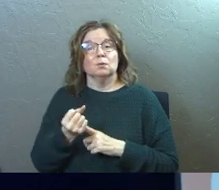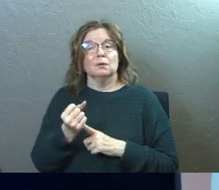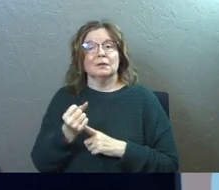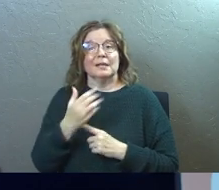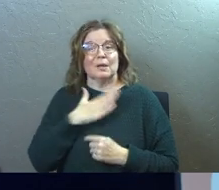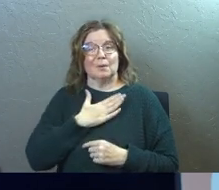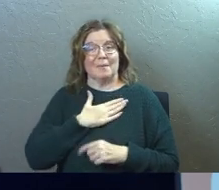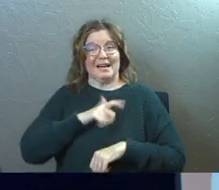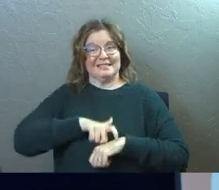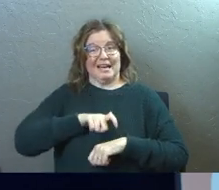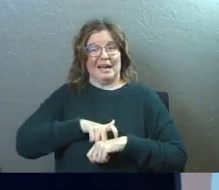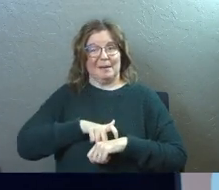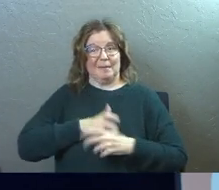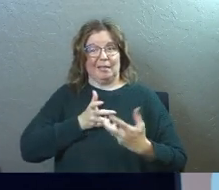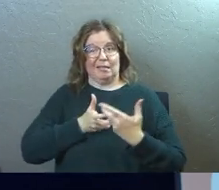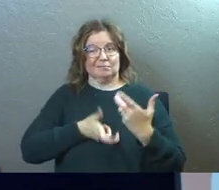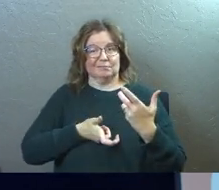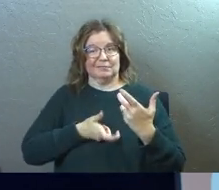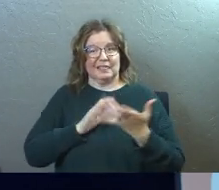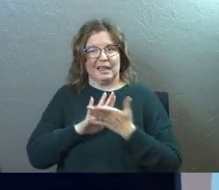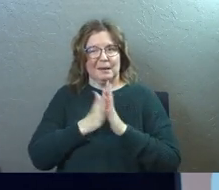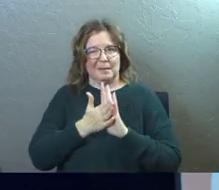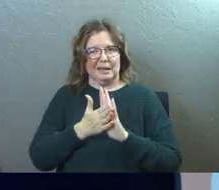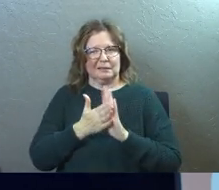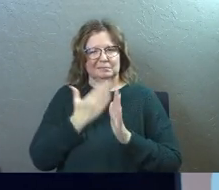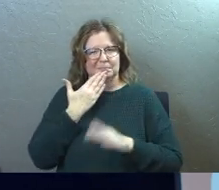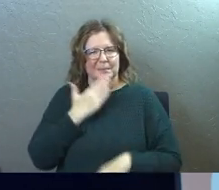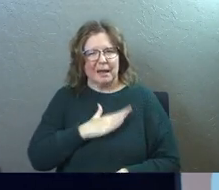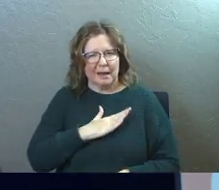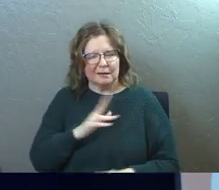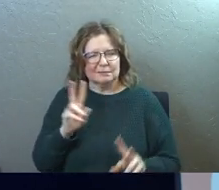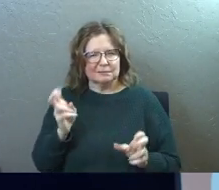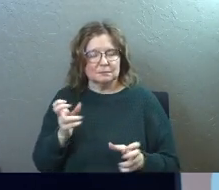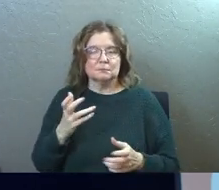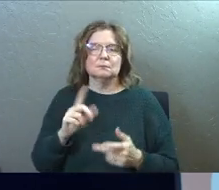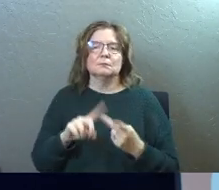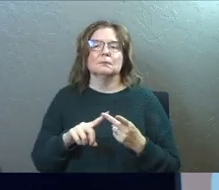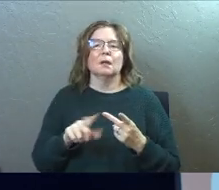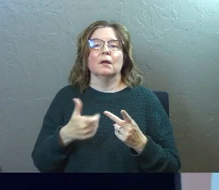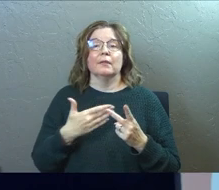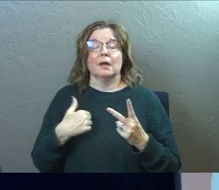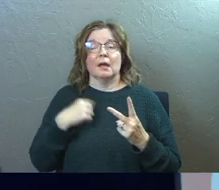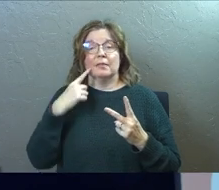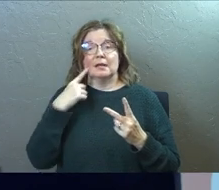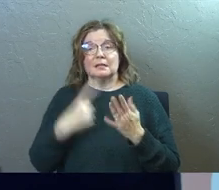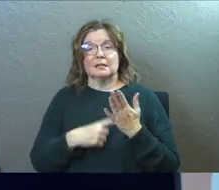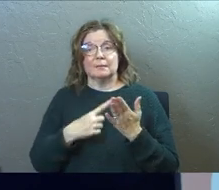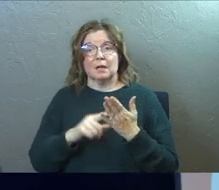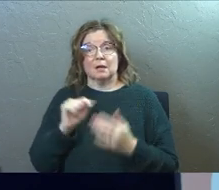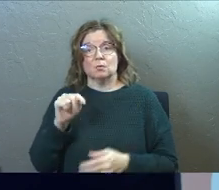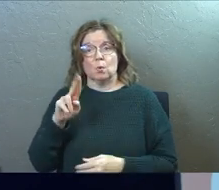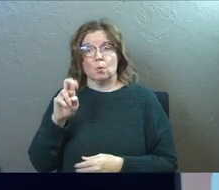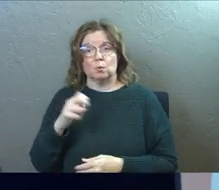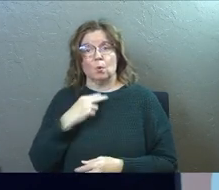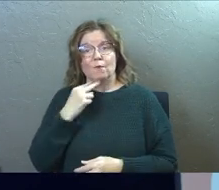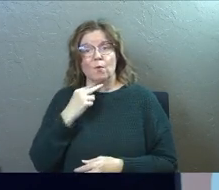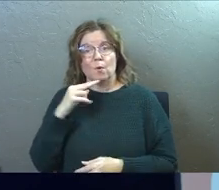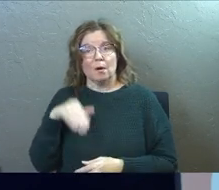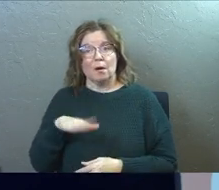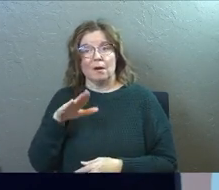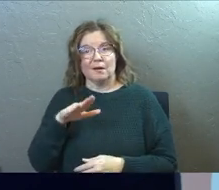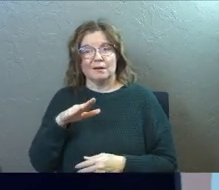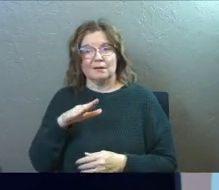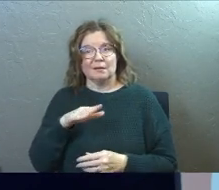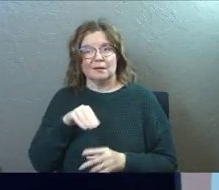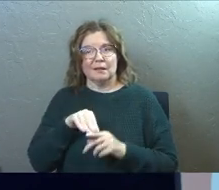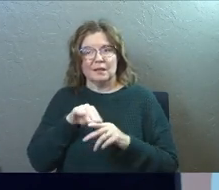situation, it was my timing that poisoned the thing. Here's some other things I think. Sometimes our tone poisons.